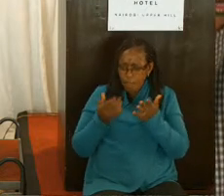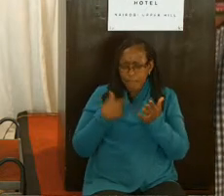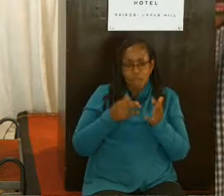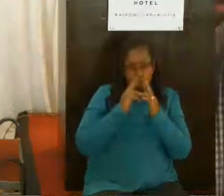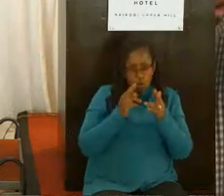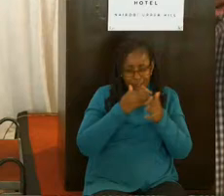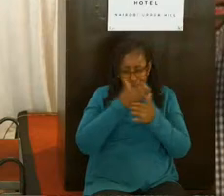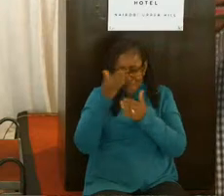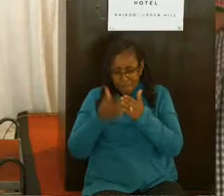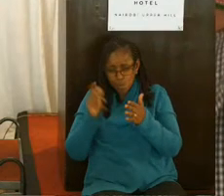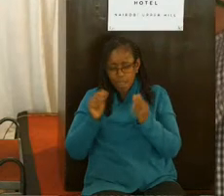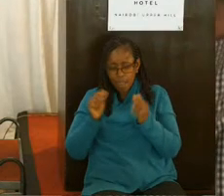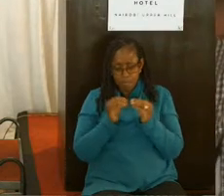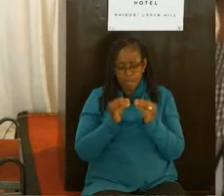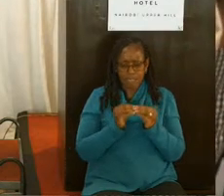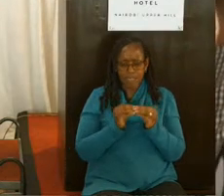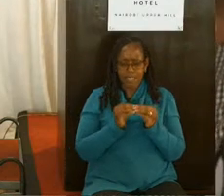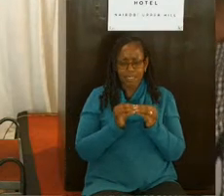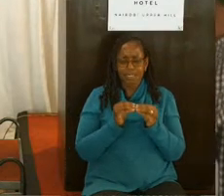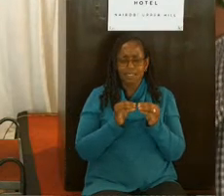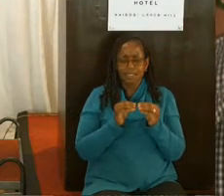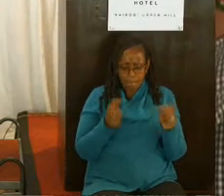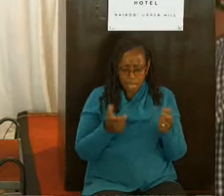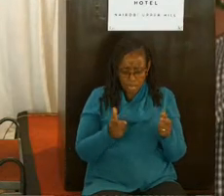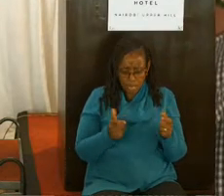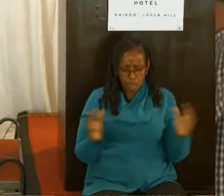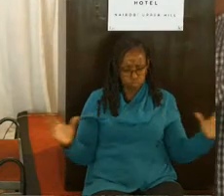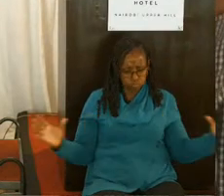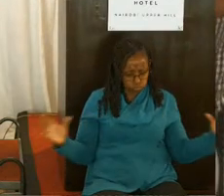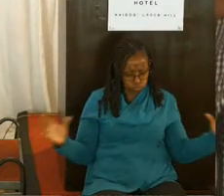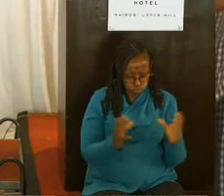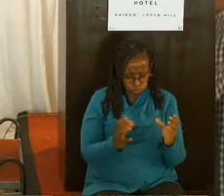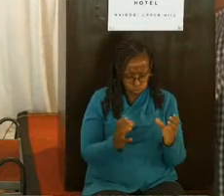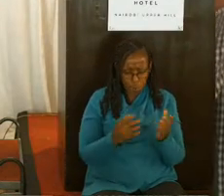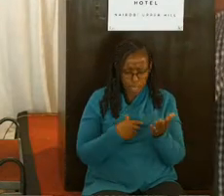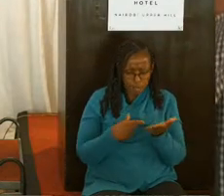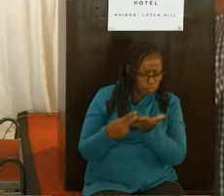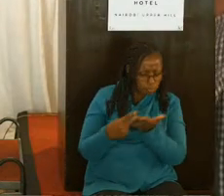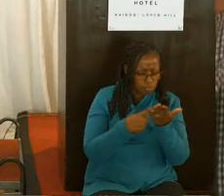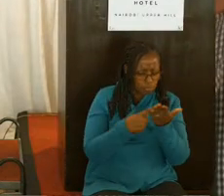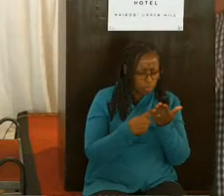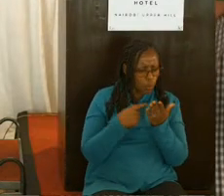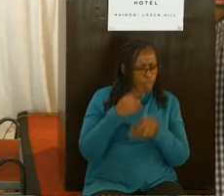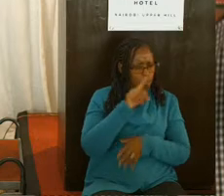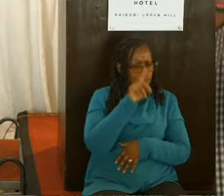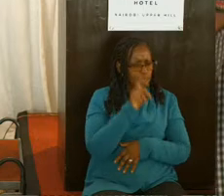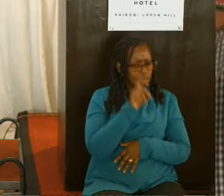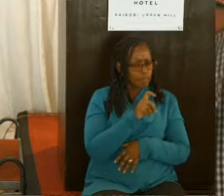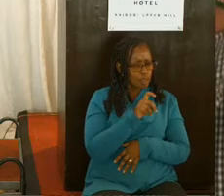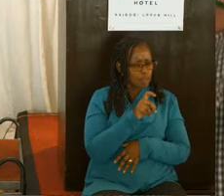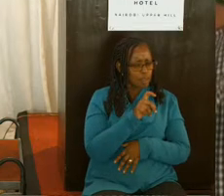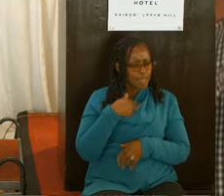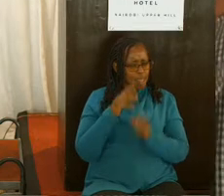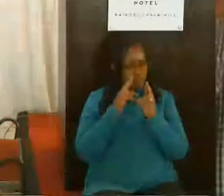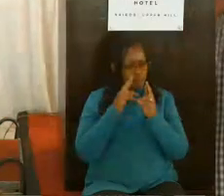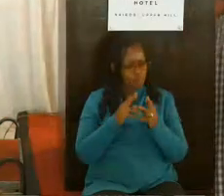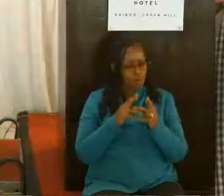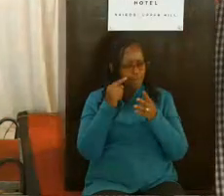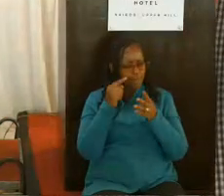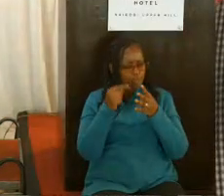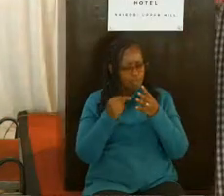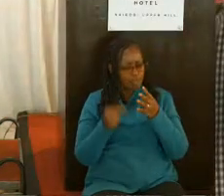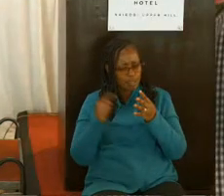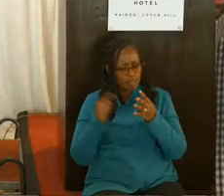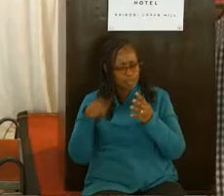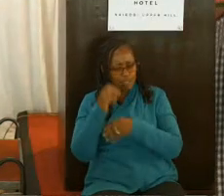can meet as media people within the media fraternity and sit down and ask ourselves how did we report XYZ in this year how did